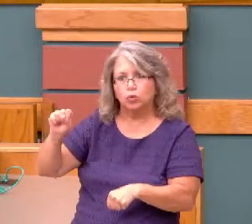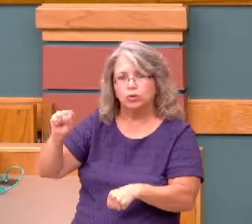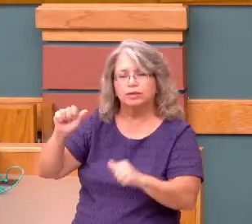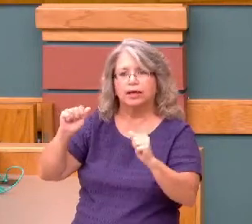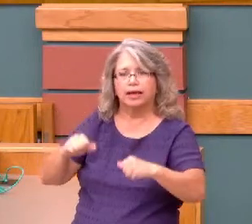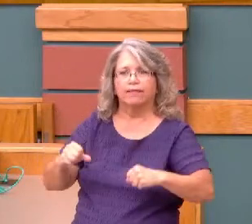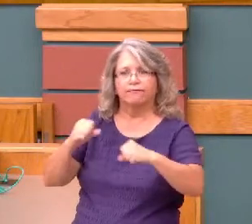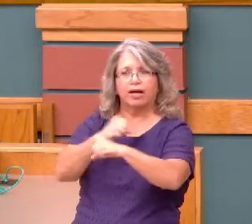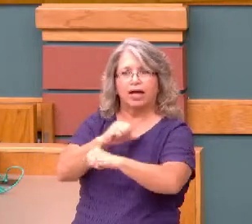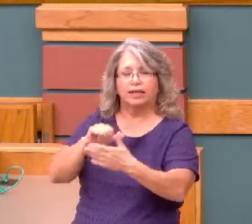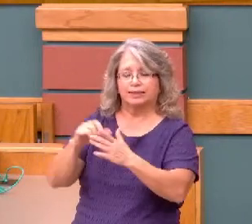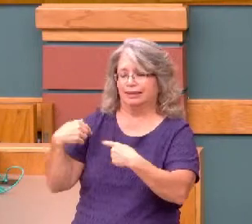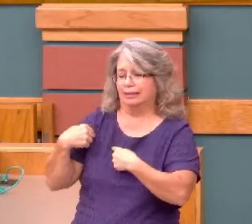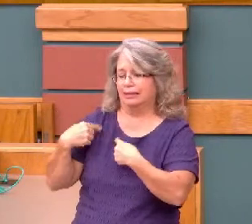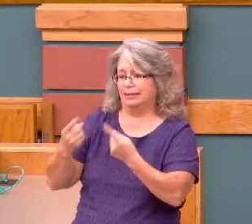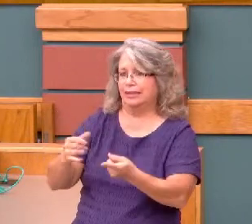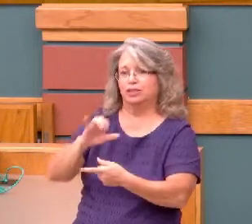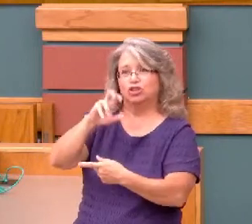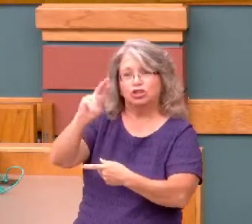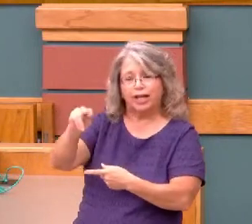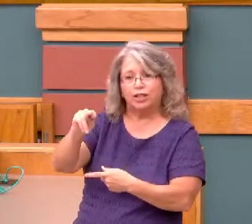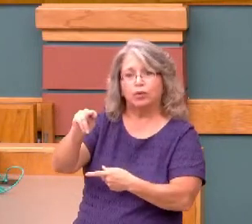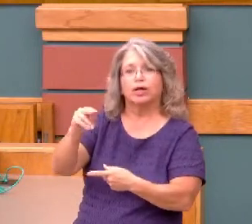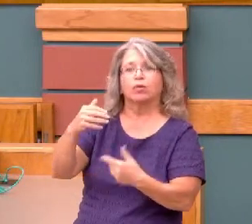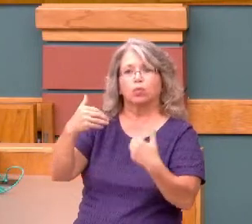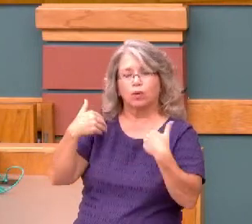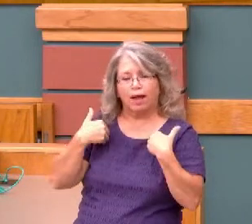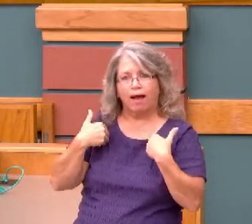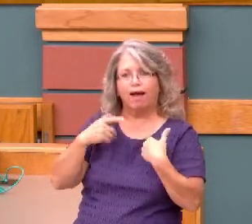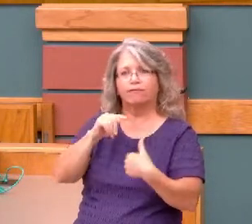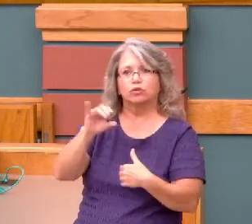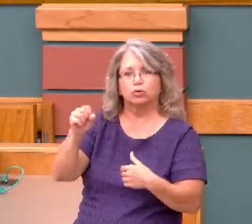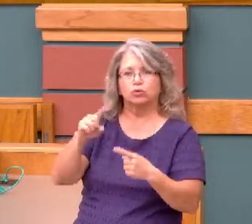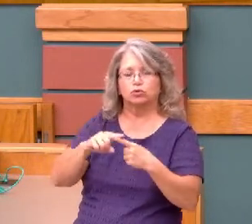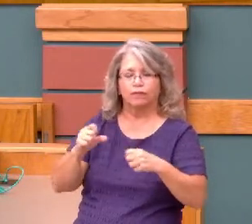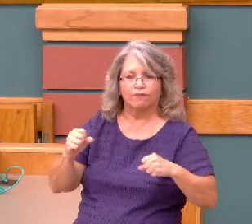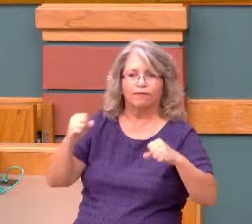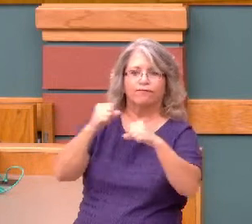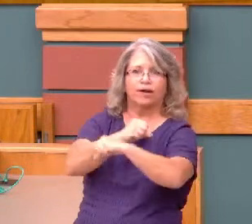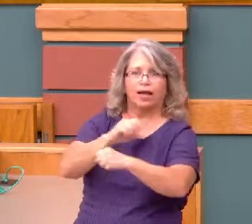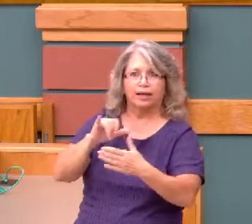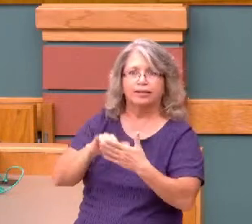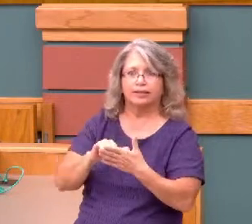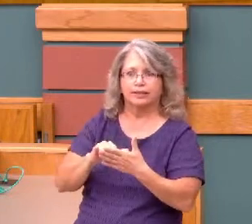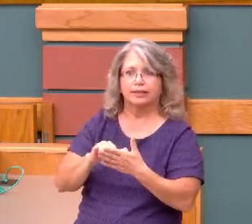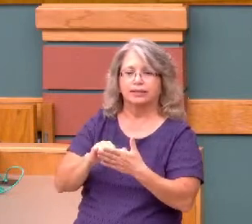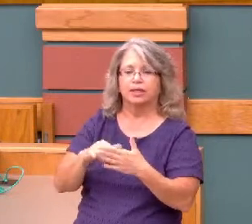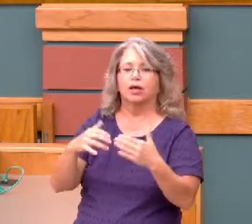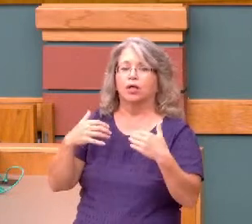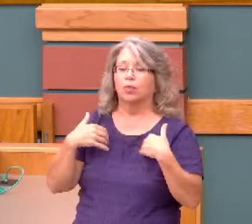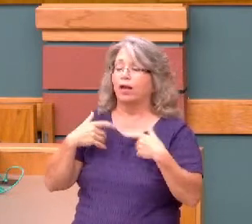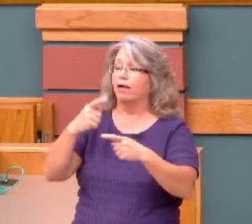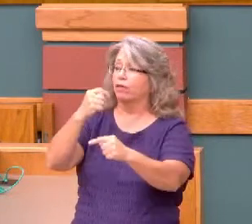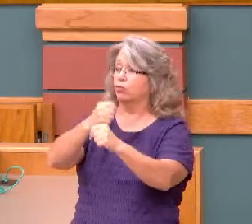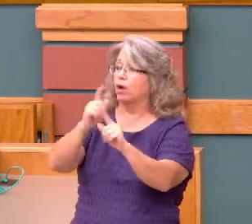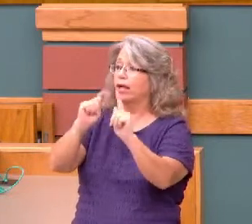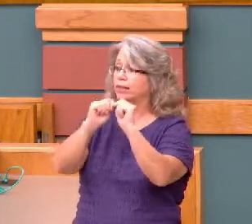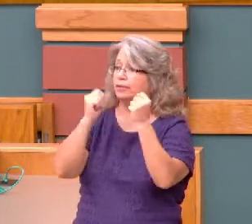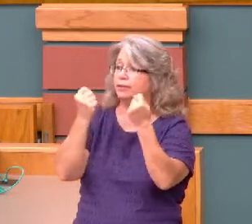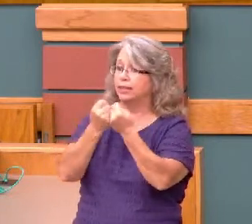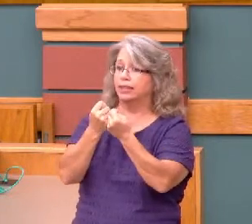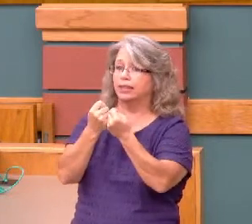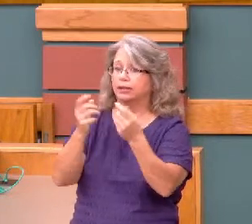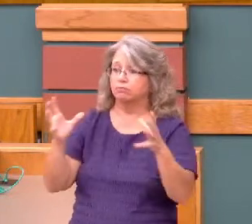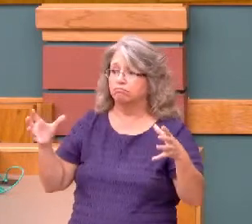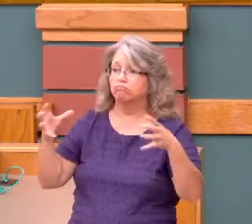since January to fight this offensively, defensively. We have the right team, as I said last week, to fight